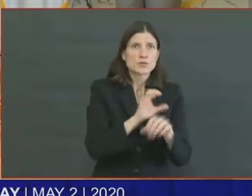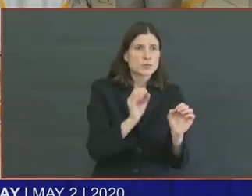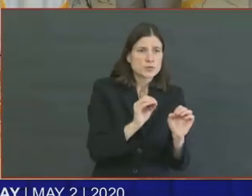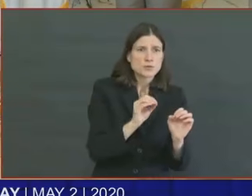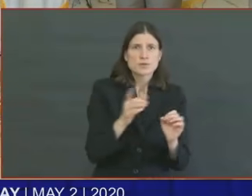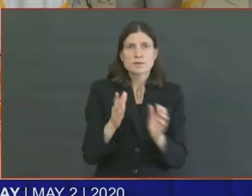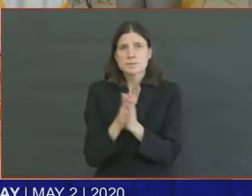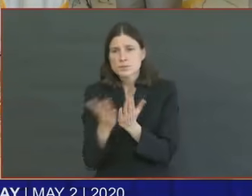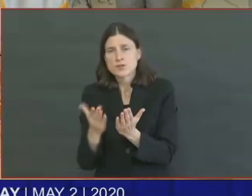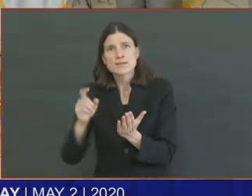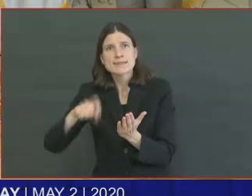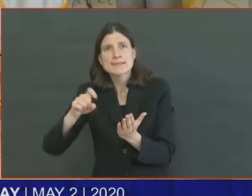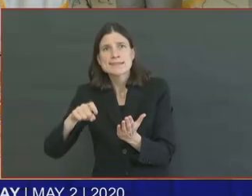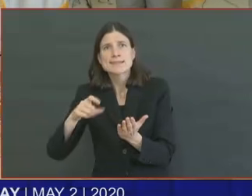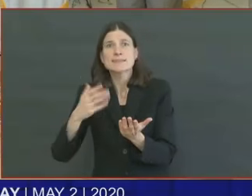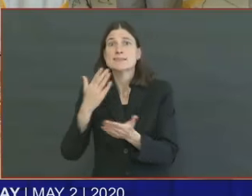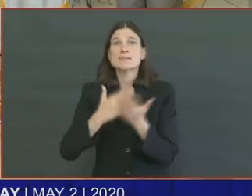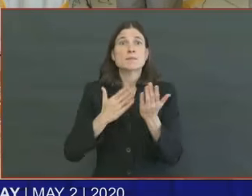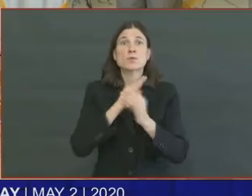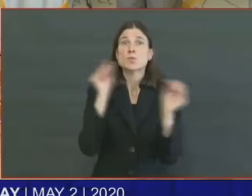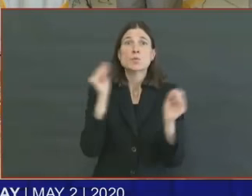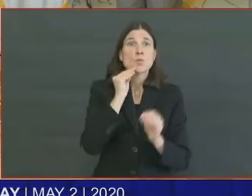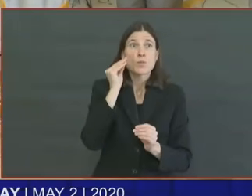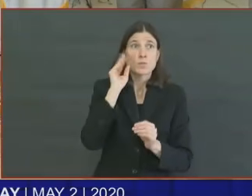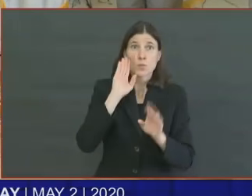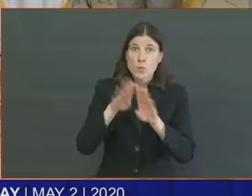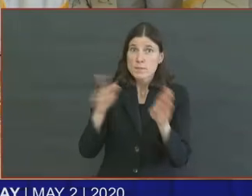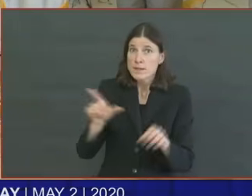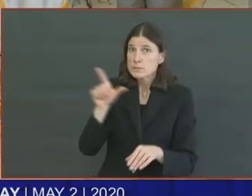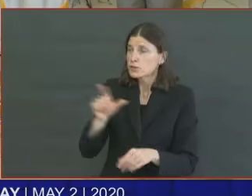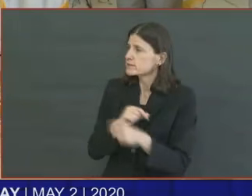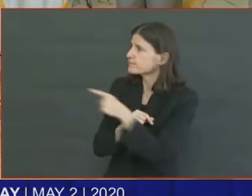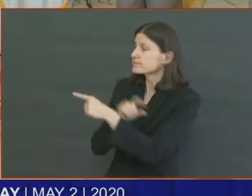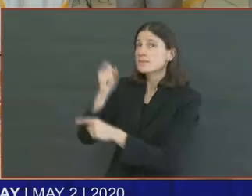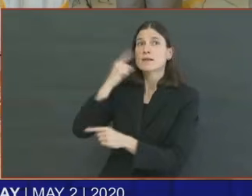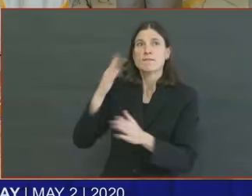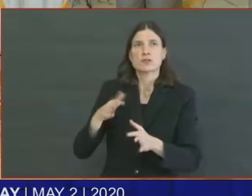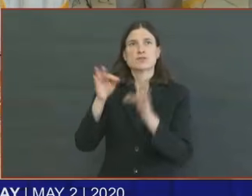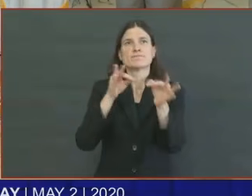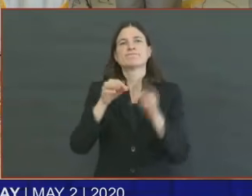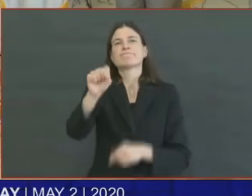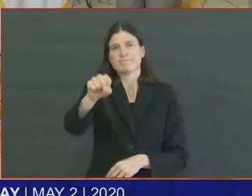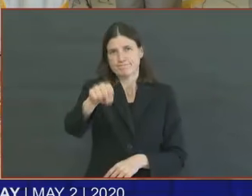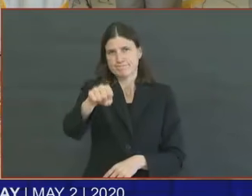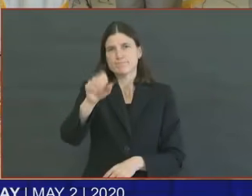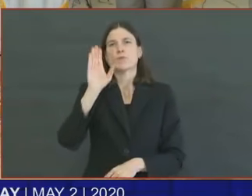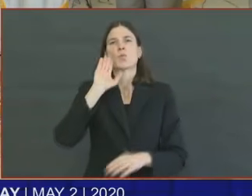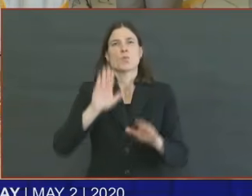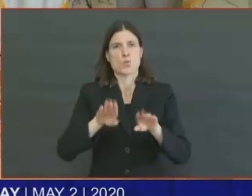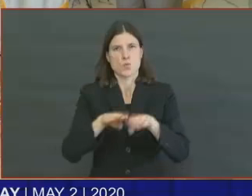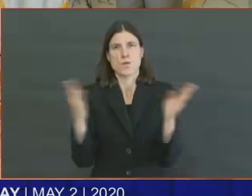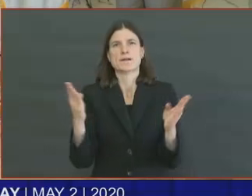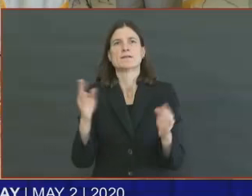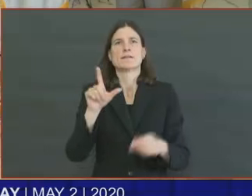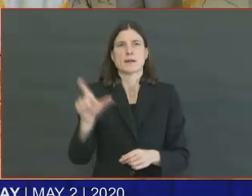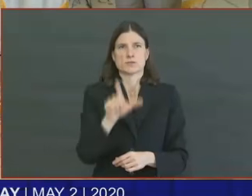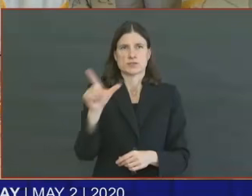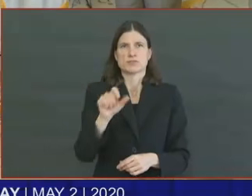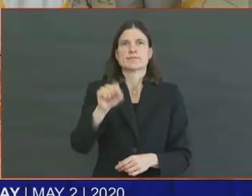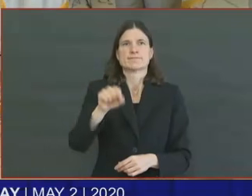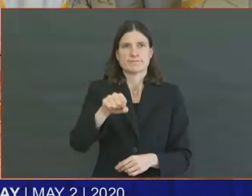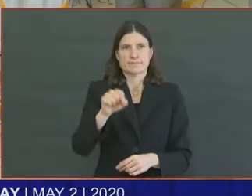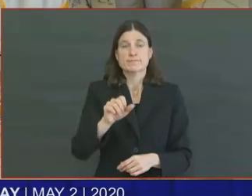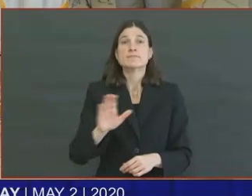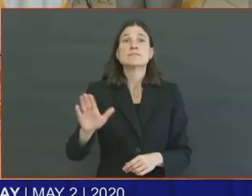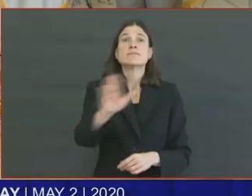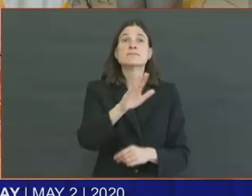Yeah, great question, and the answer is yes. By the way, these questions you're asking, this is what we're doing all